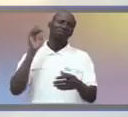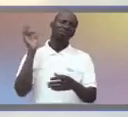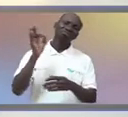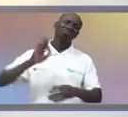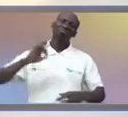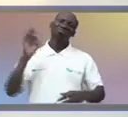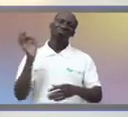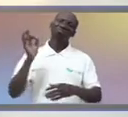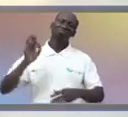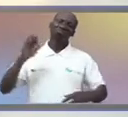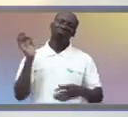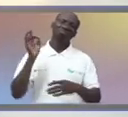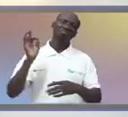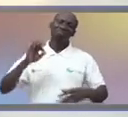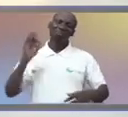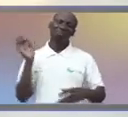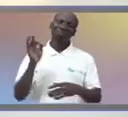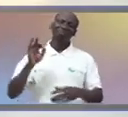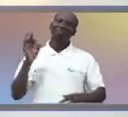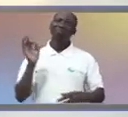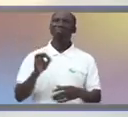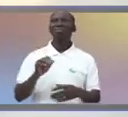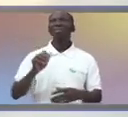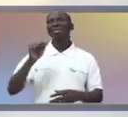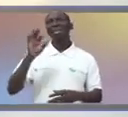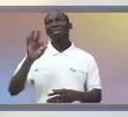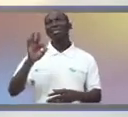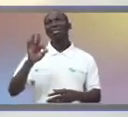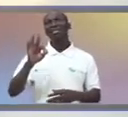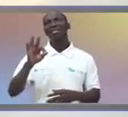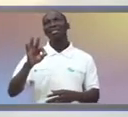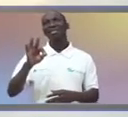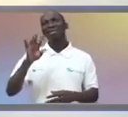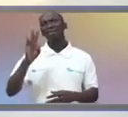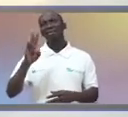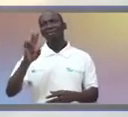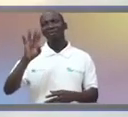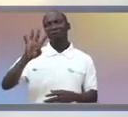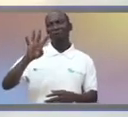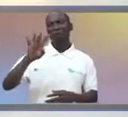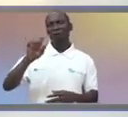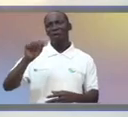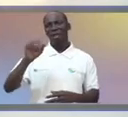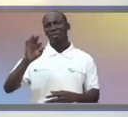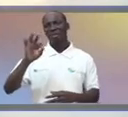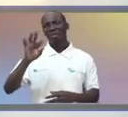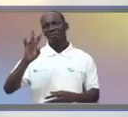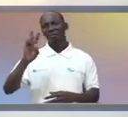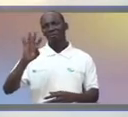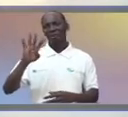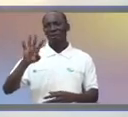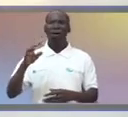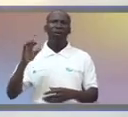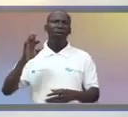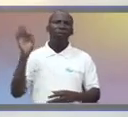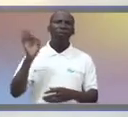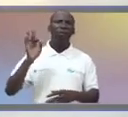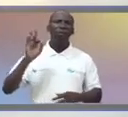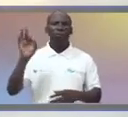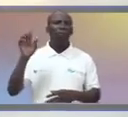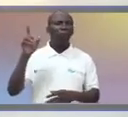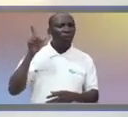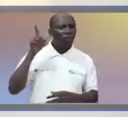fe apem ahankro di oson 1974 in the month of February. I'm a tease no question we and I'm a year no